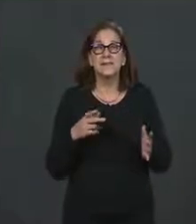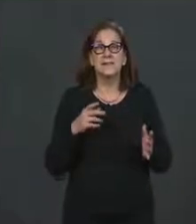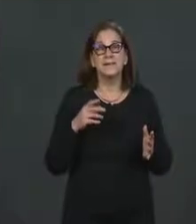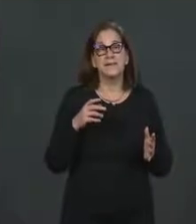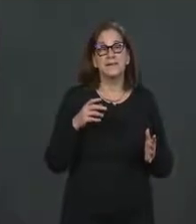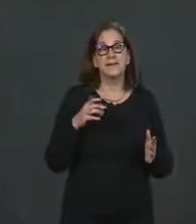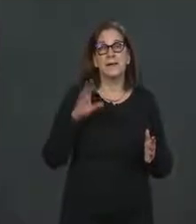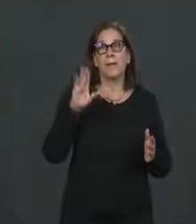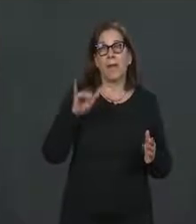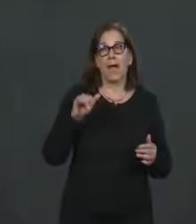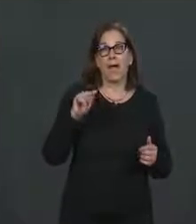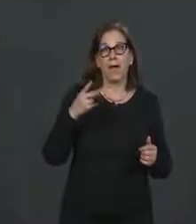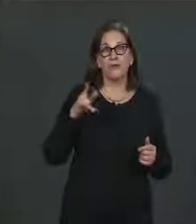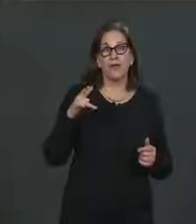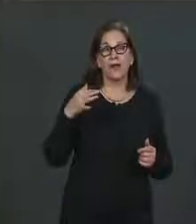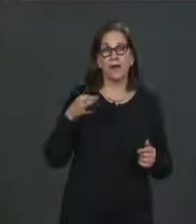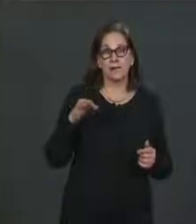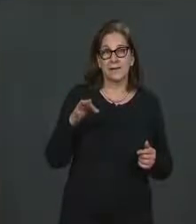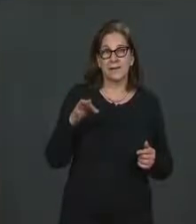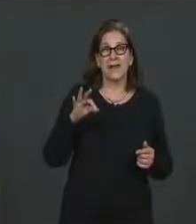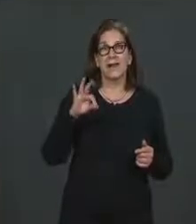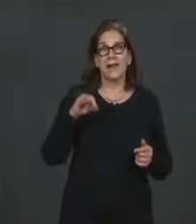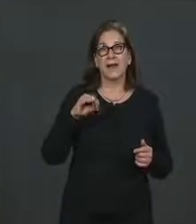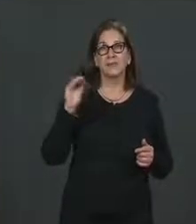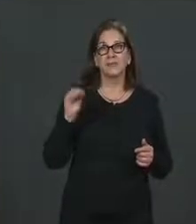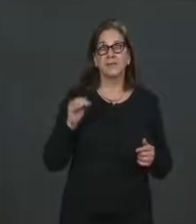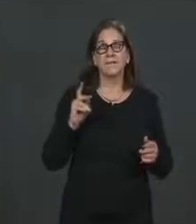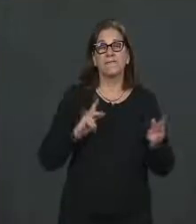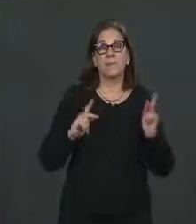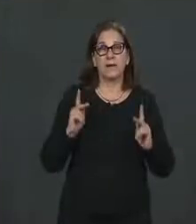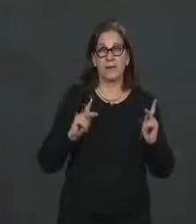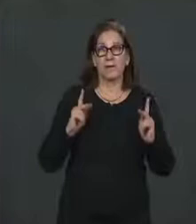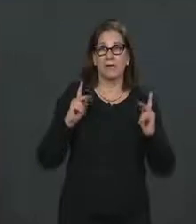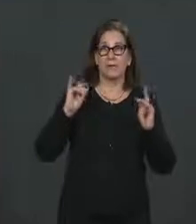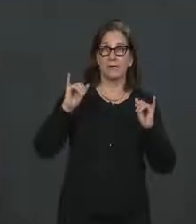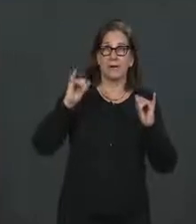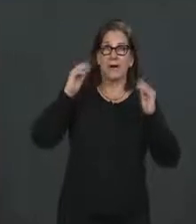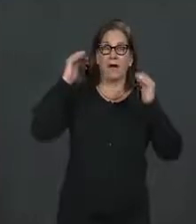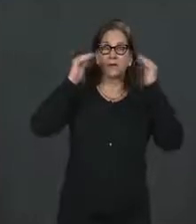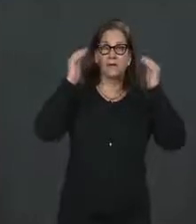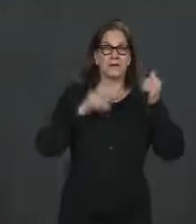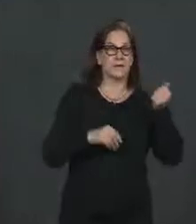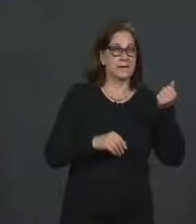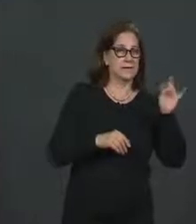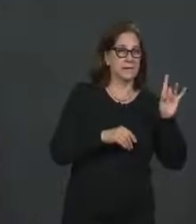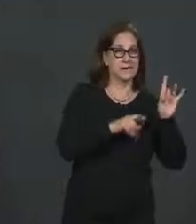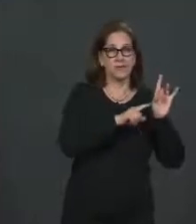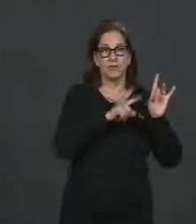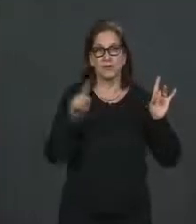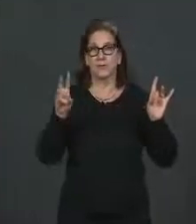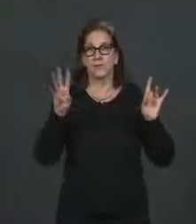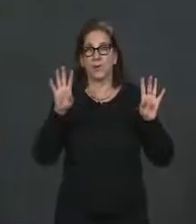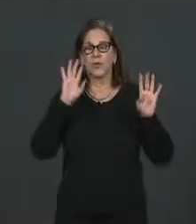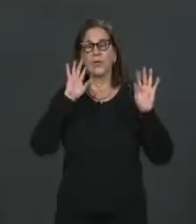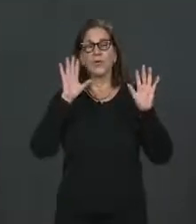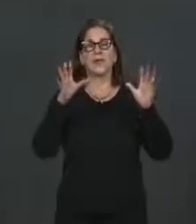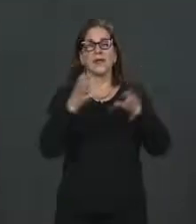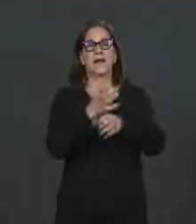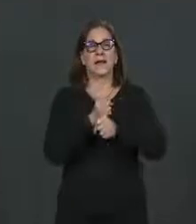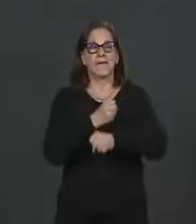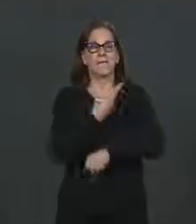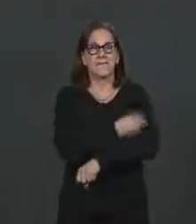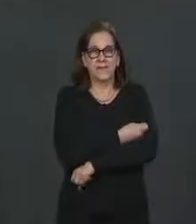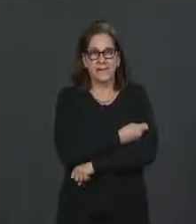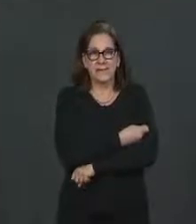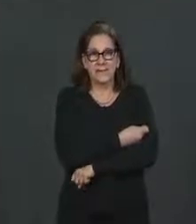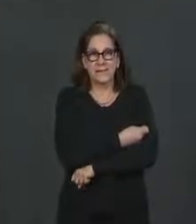adults, people over 18 and over, will be eligible to get vaccinated. 90% of all Americans will be living within 5